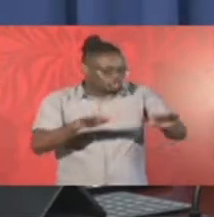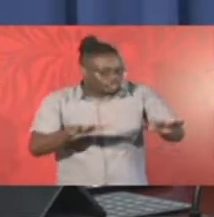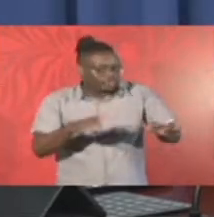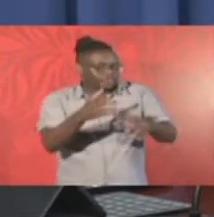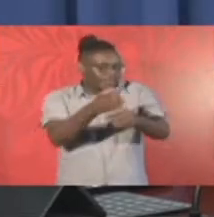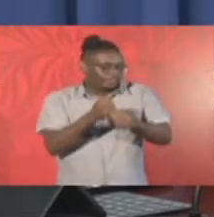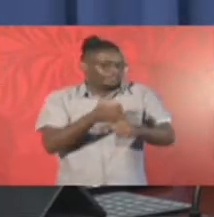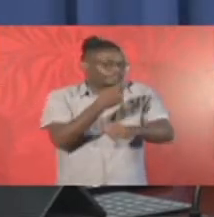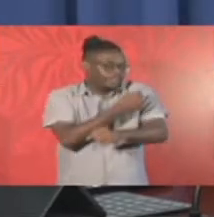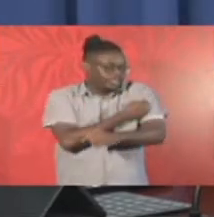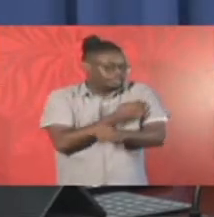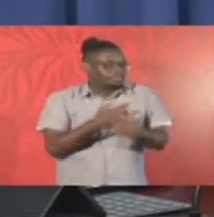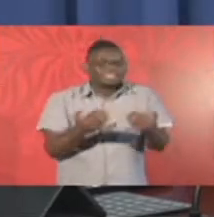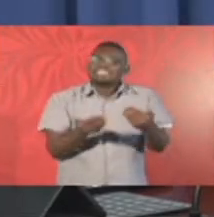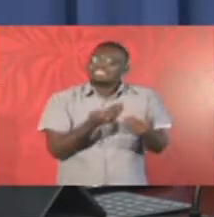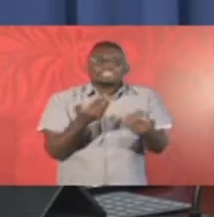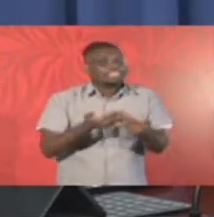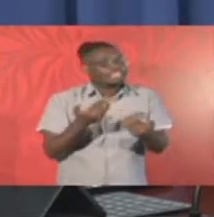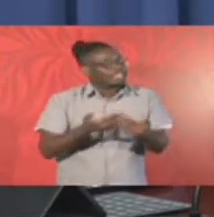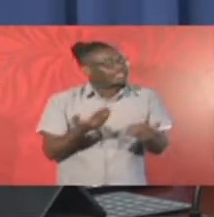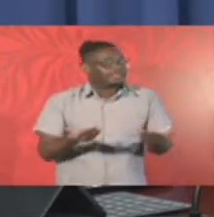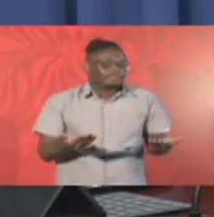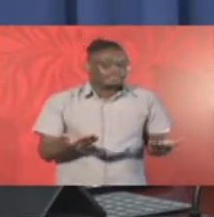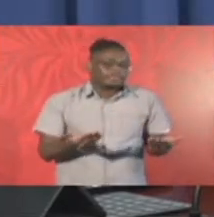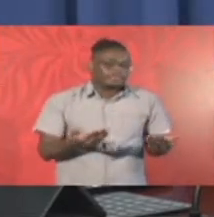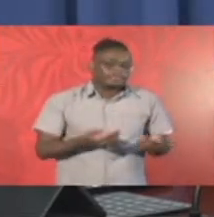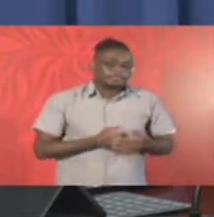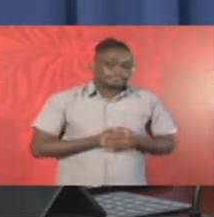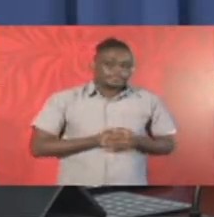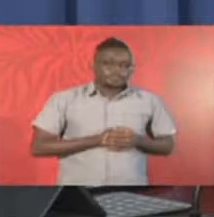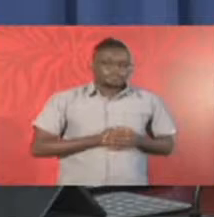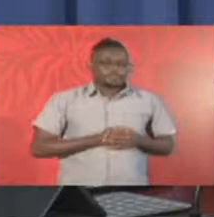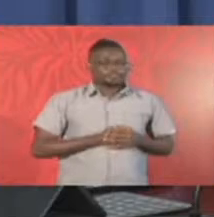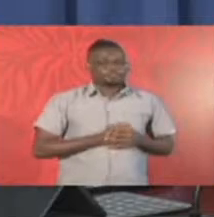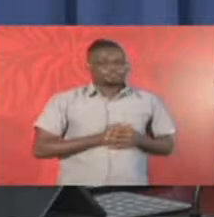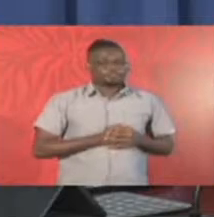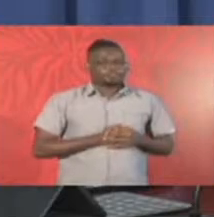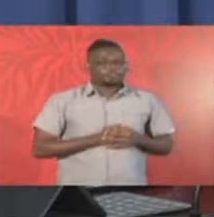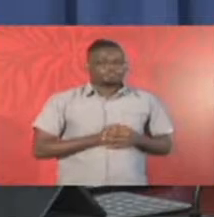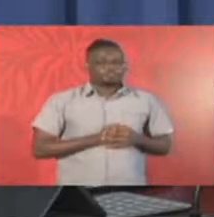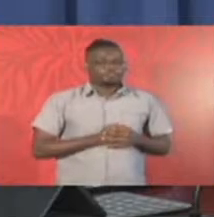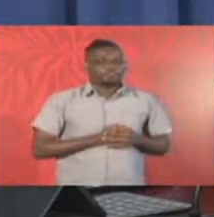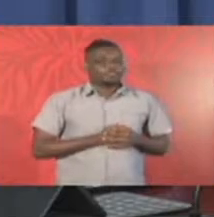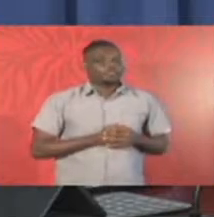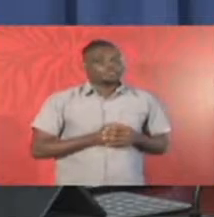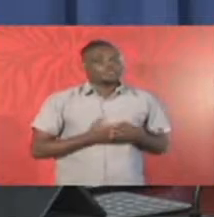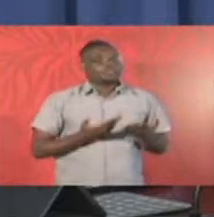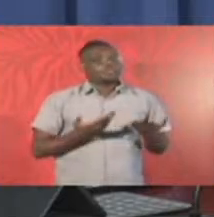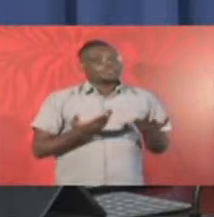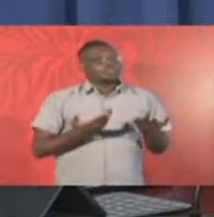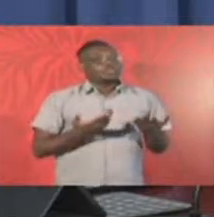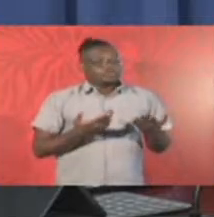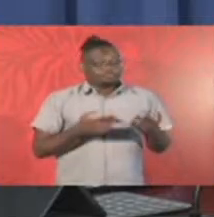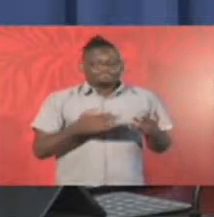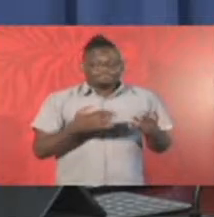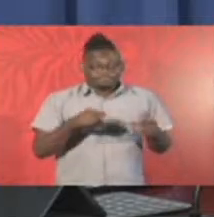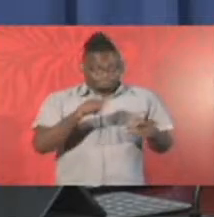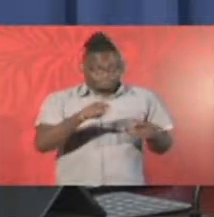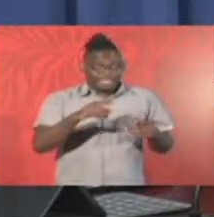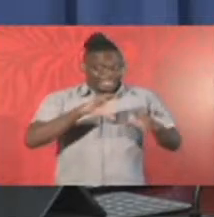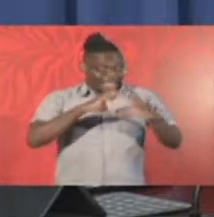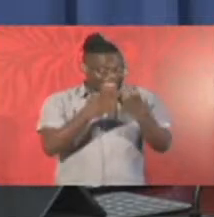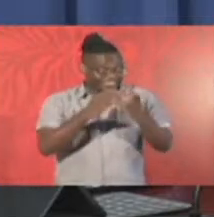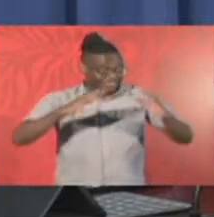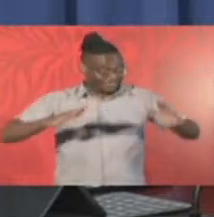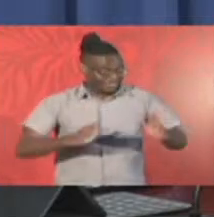vaccination, so that the Honorable Prime Minister's objective of having face-to-face classes with as much students who are